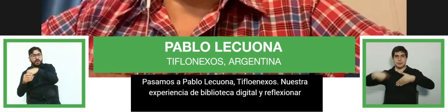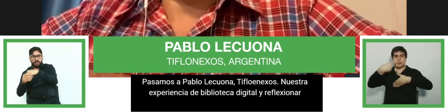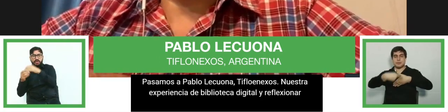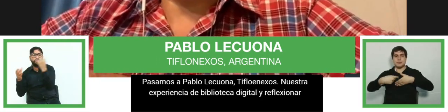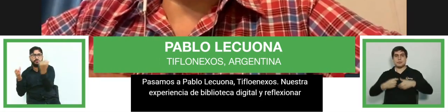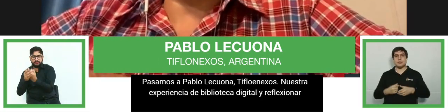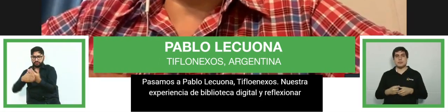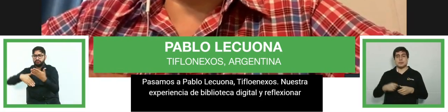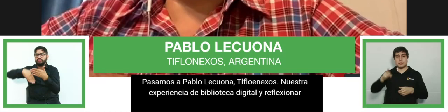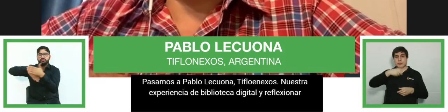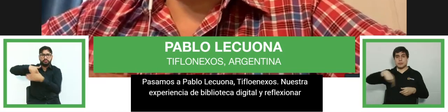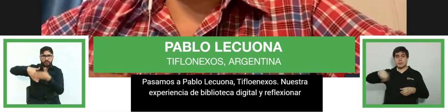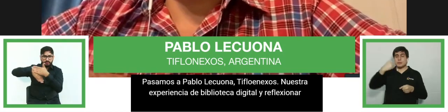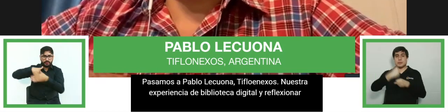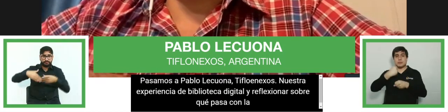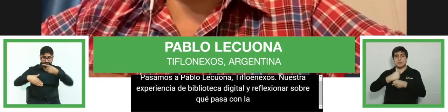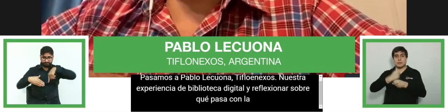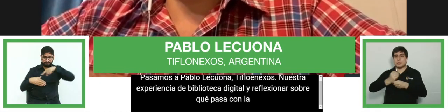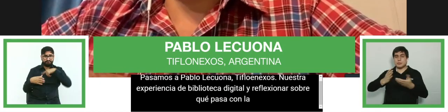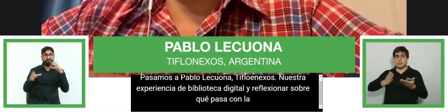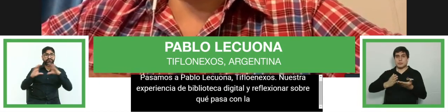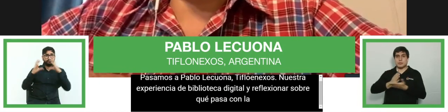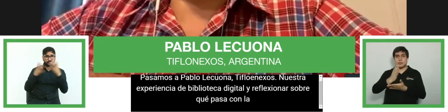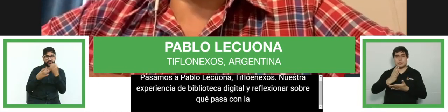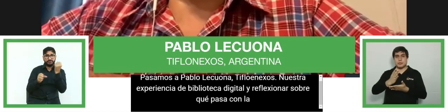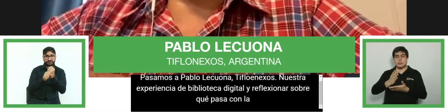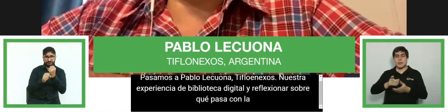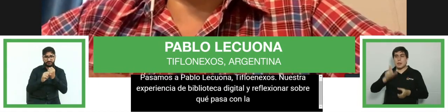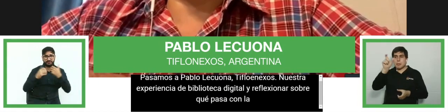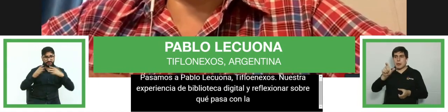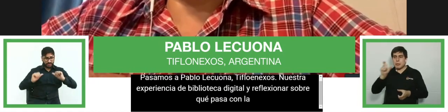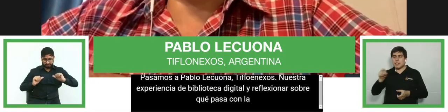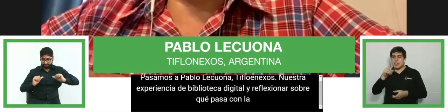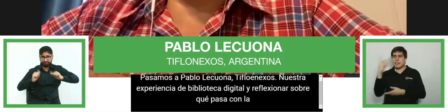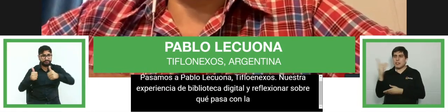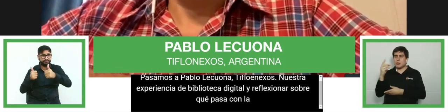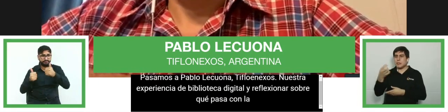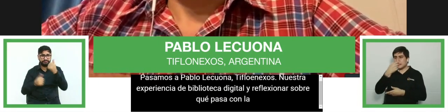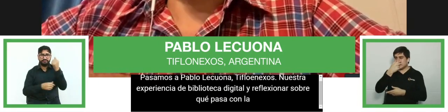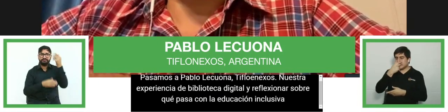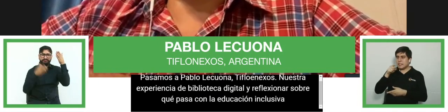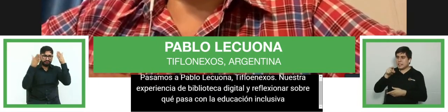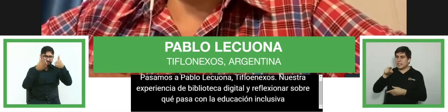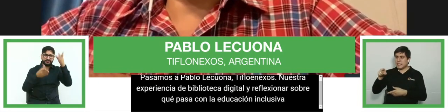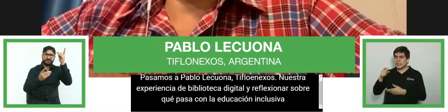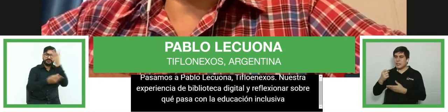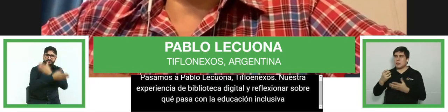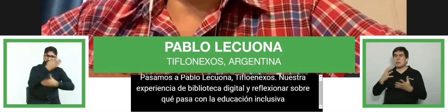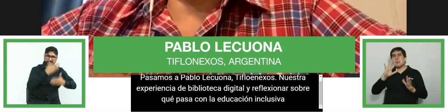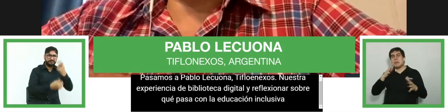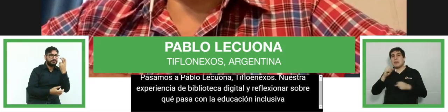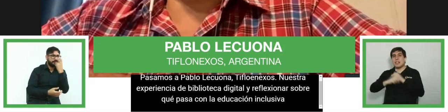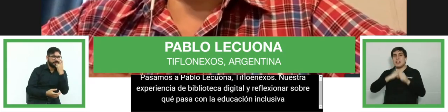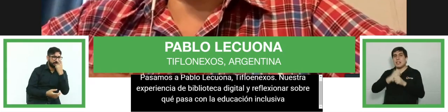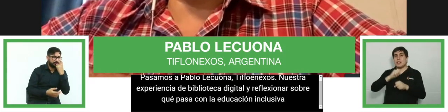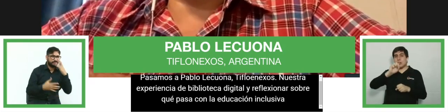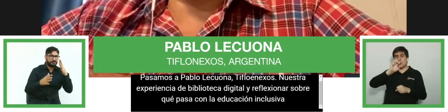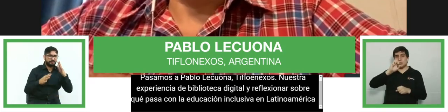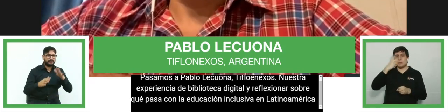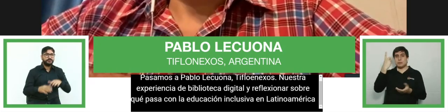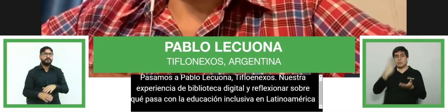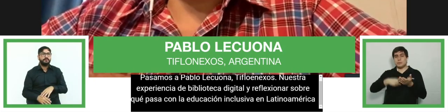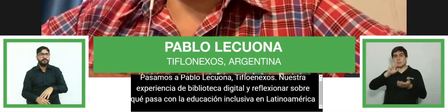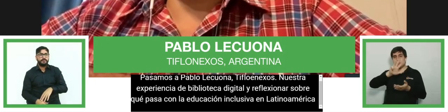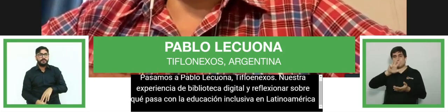the need of people with visual disabilities. In 1999, when we just